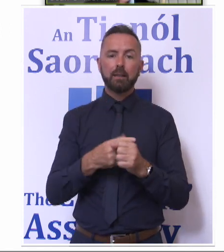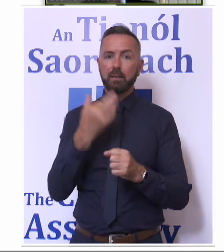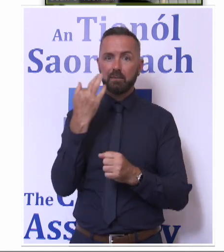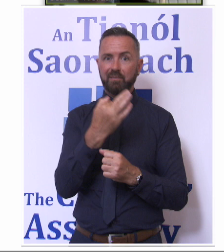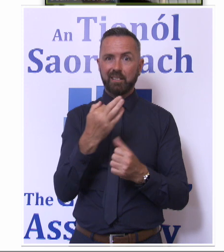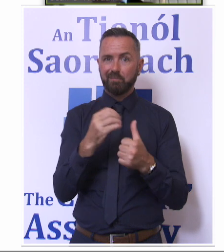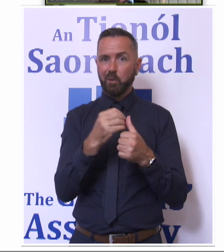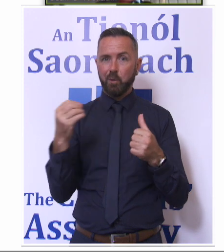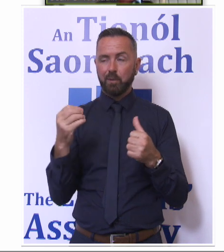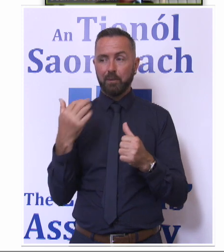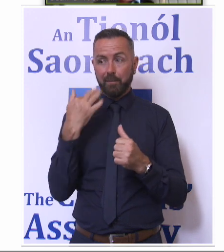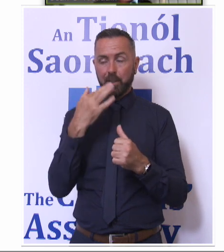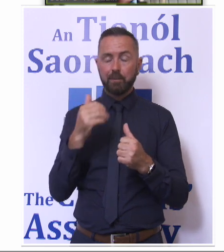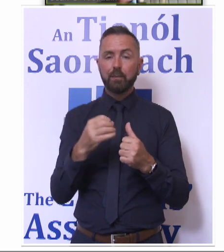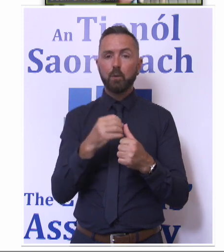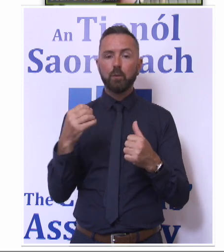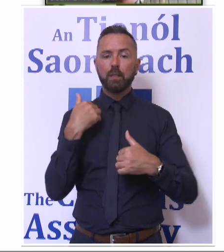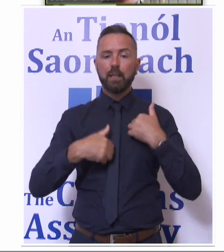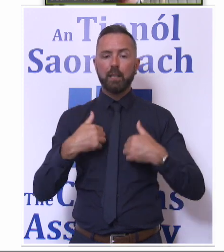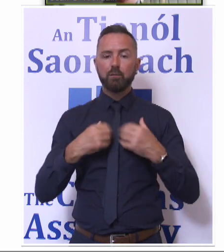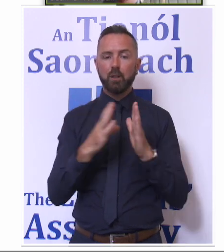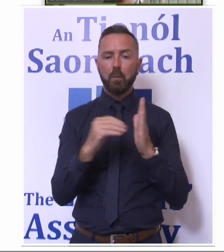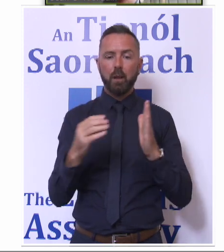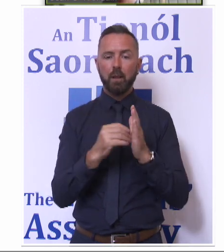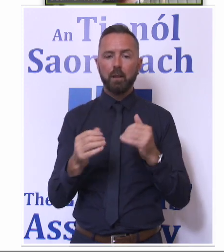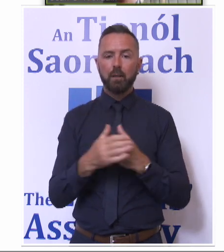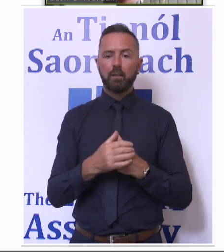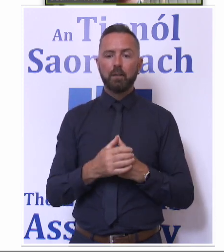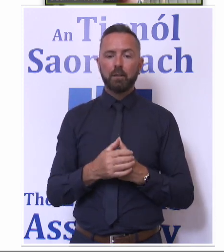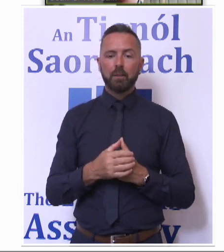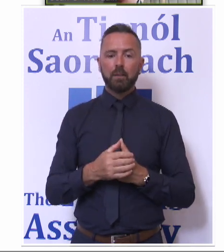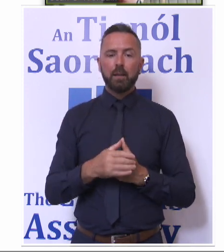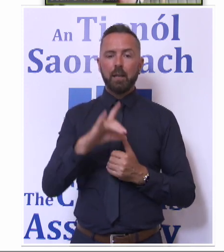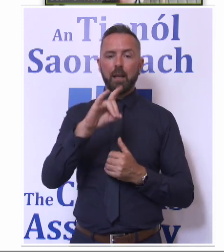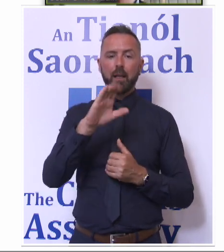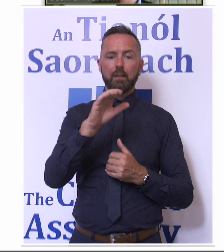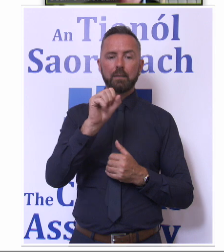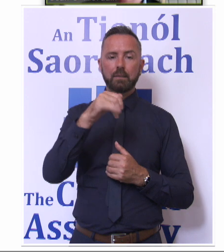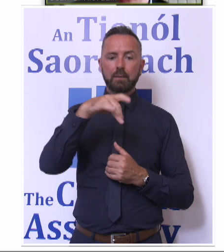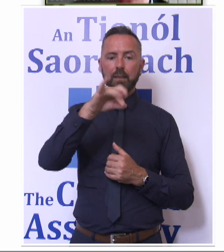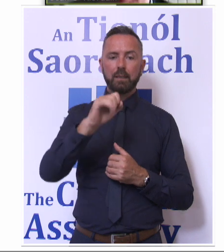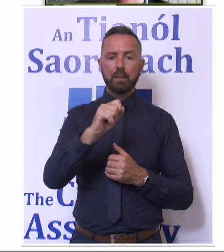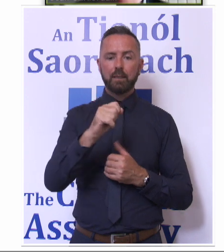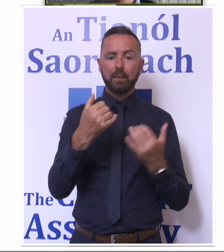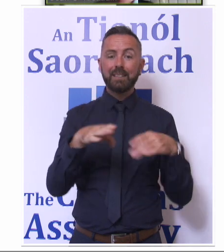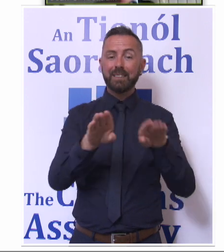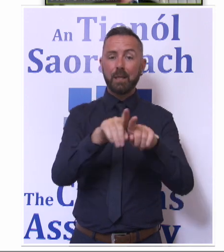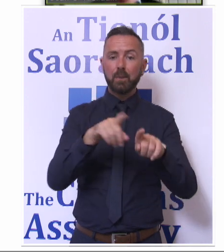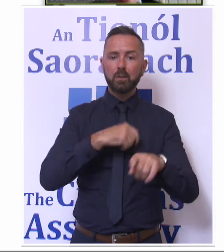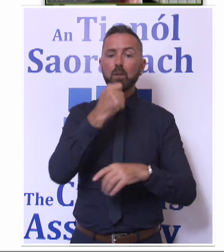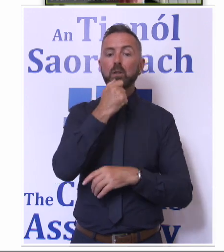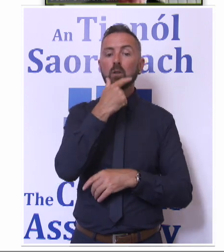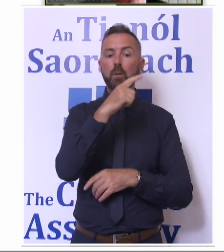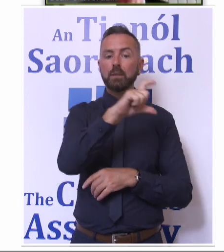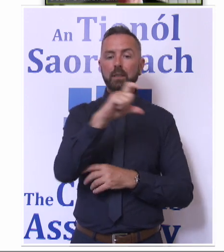model, which is, Helsinki City Council, again, is broadly similar to Dublin City Council.